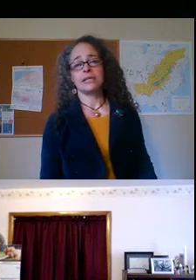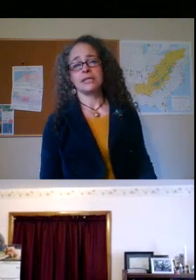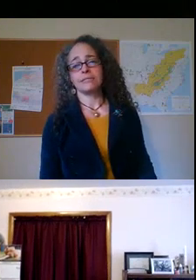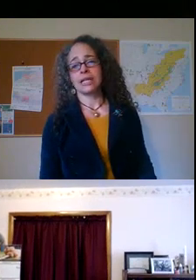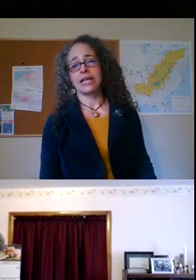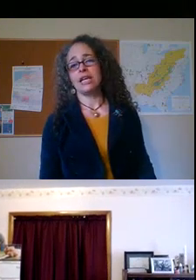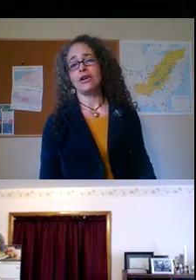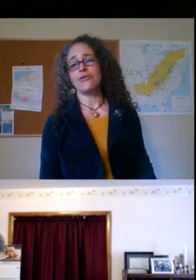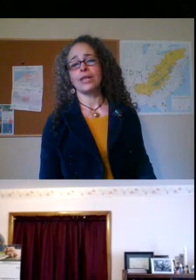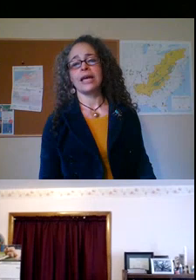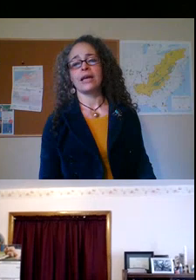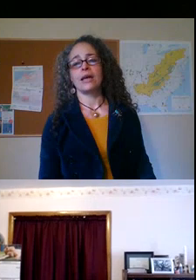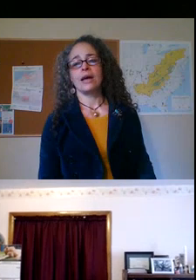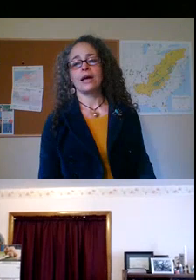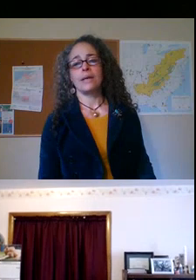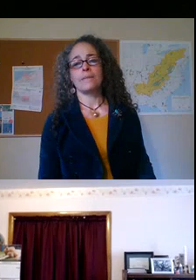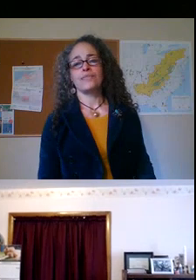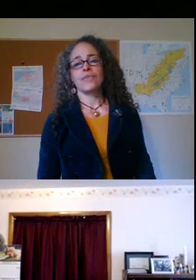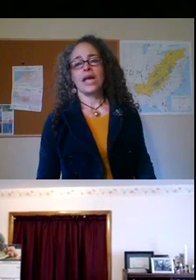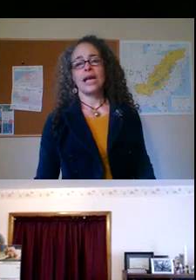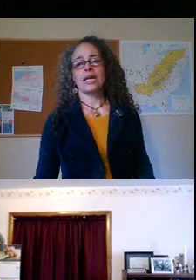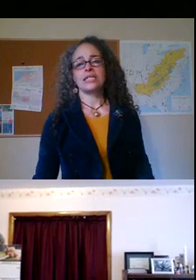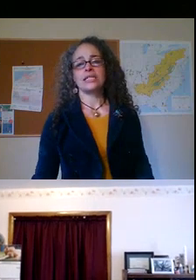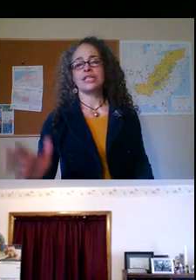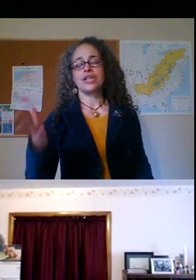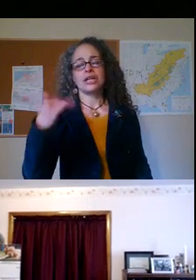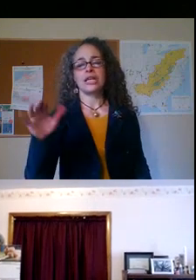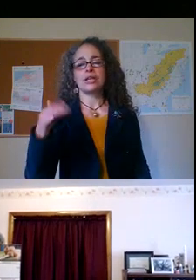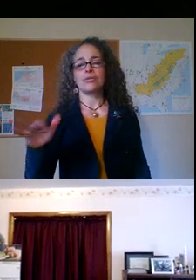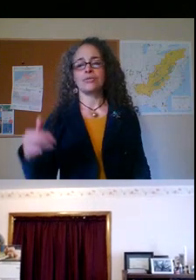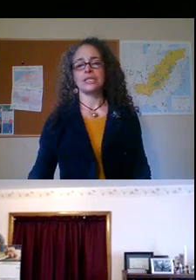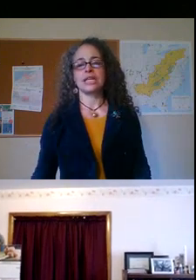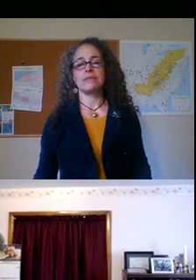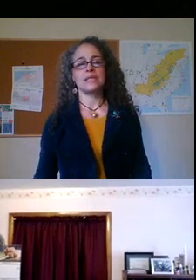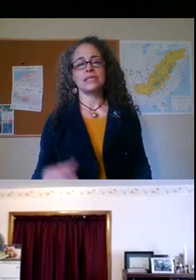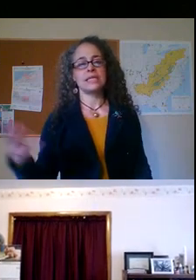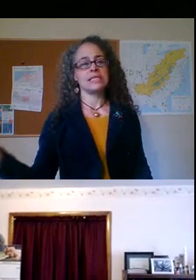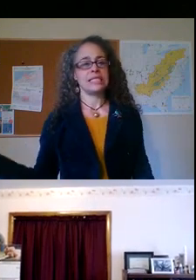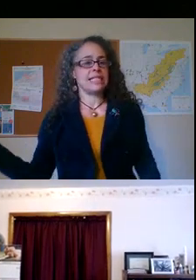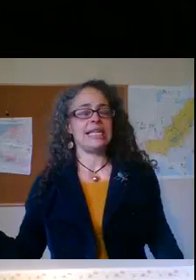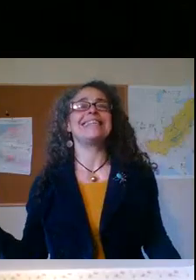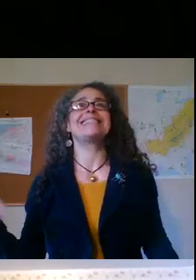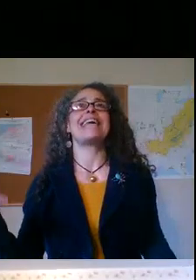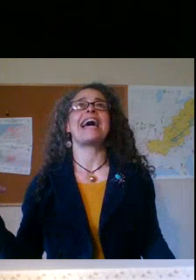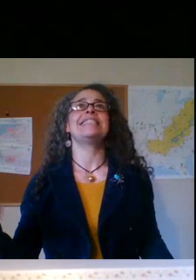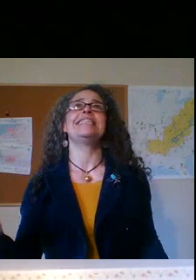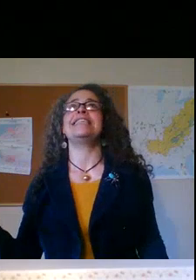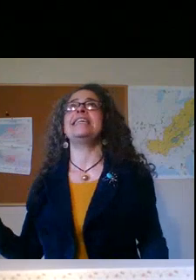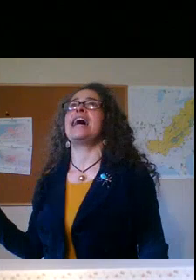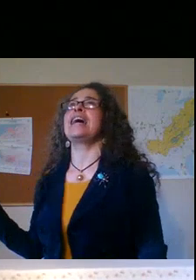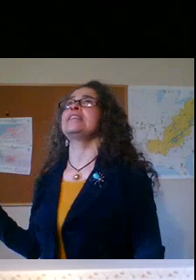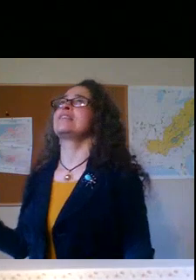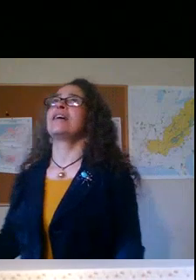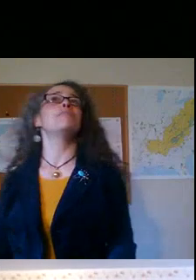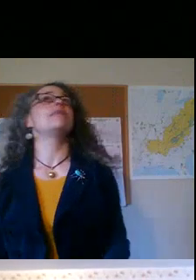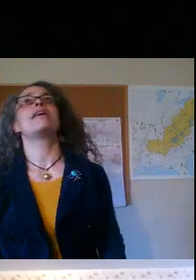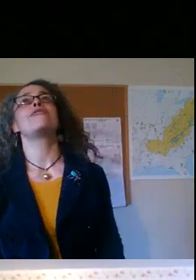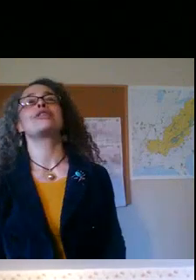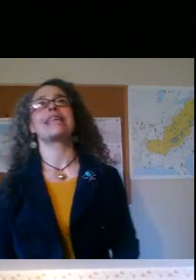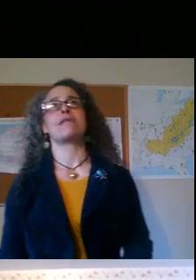link. Click here for the link. And it'll take you through the steps. It's as easy